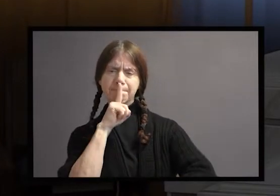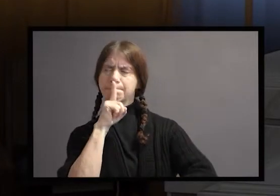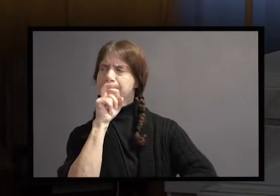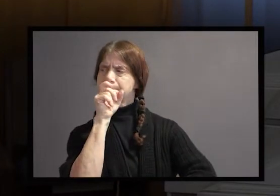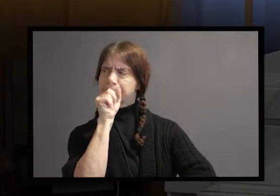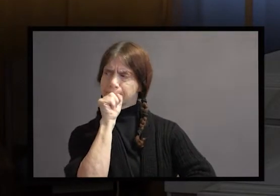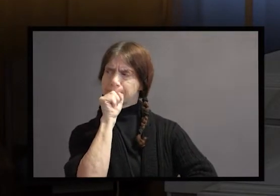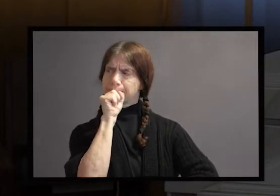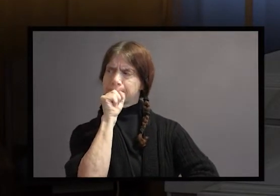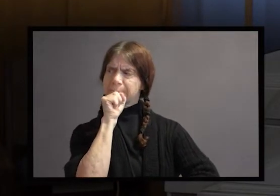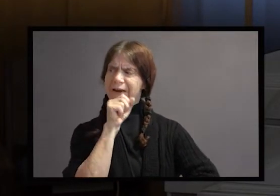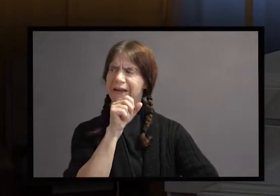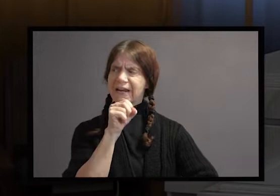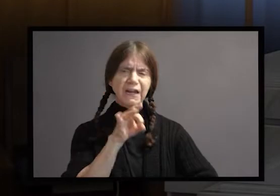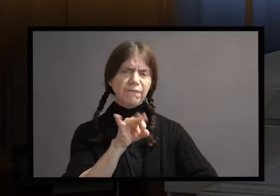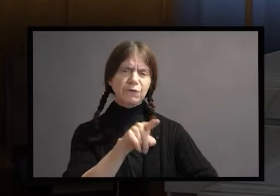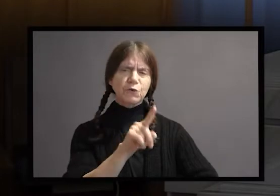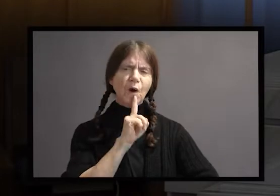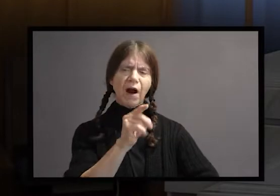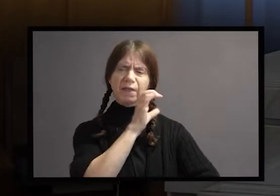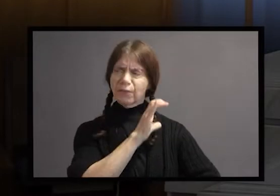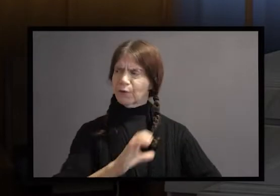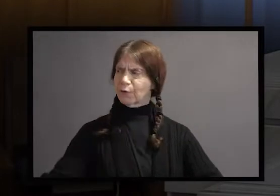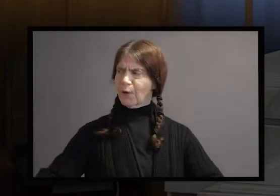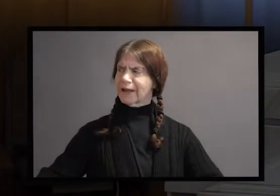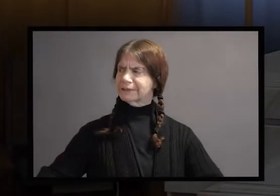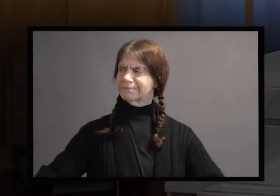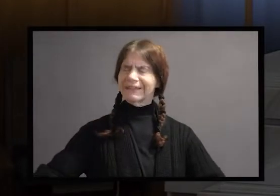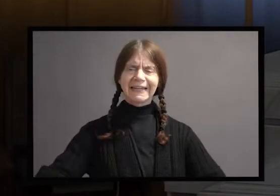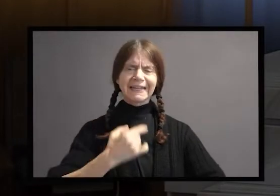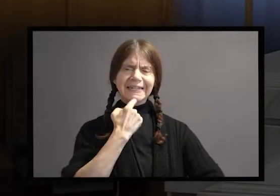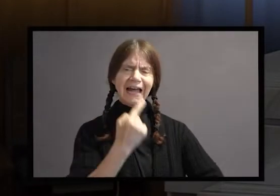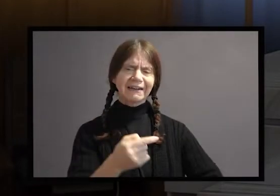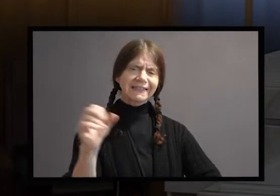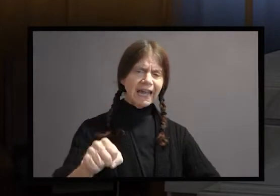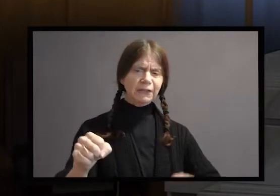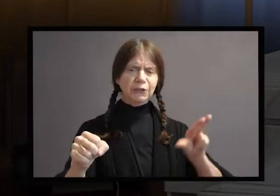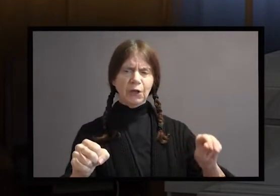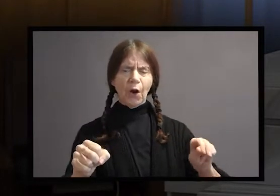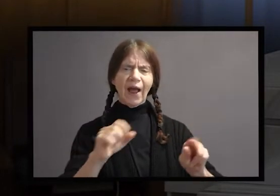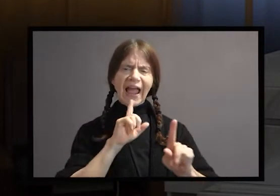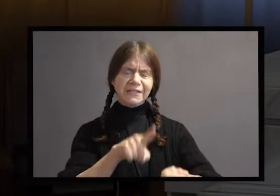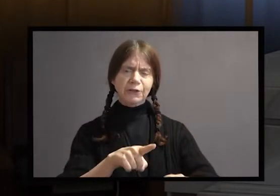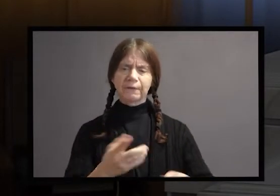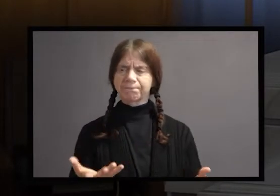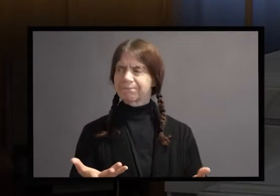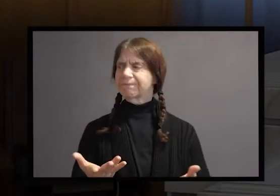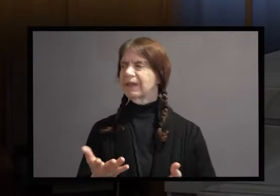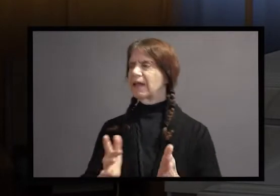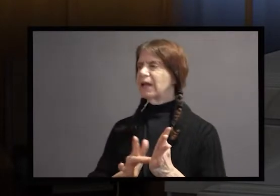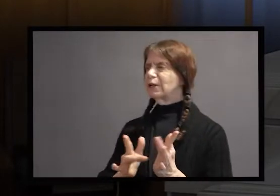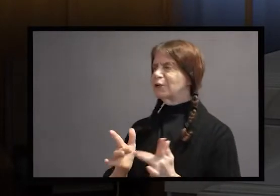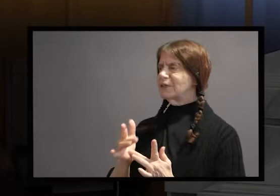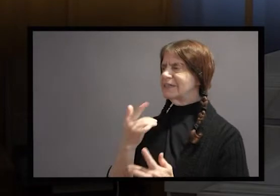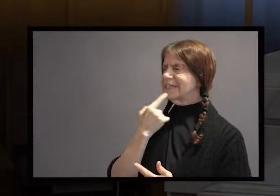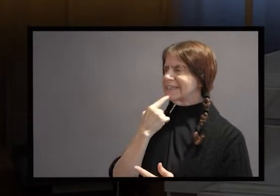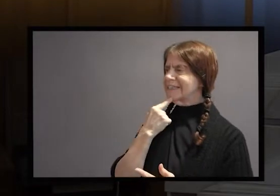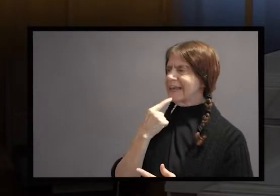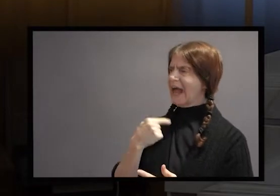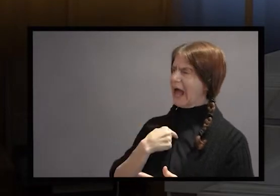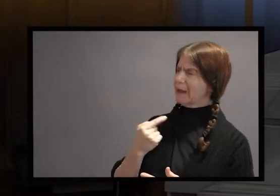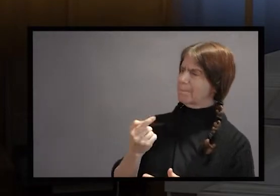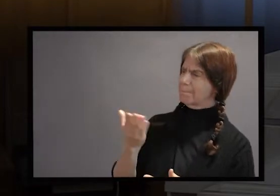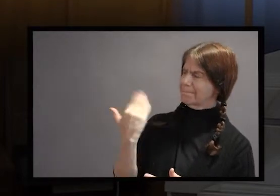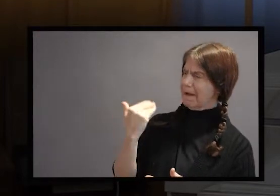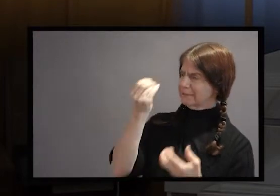in suspense? If you are the Christ, tell us plainly. Jesus answered them, I